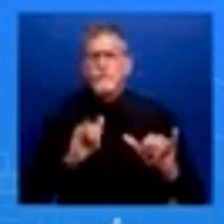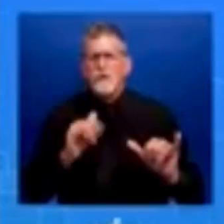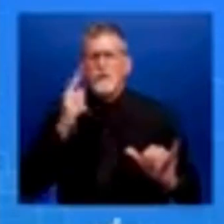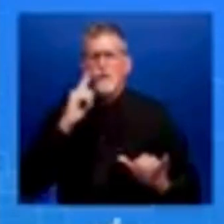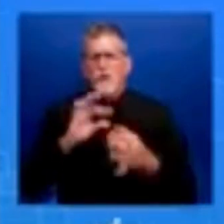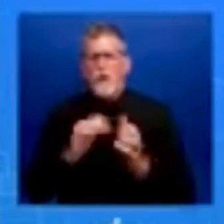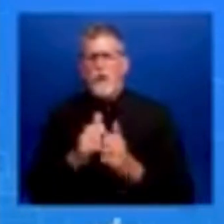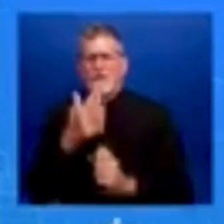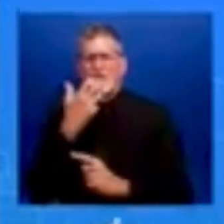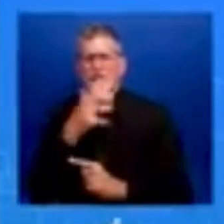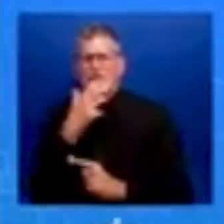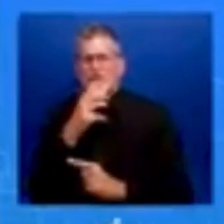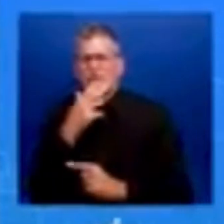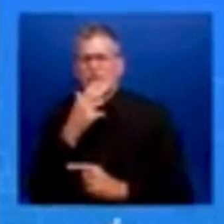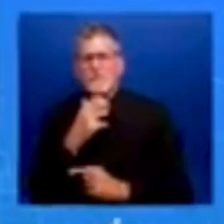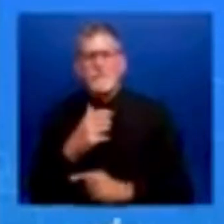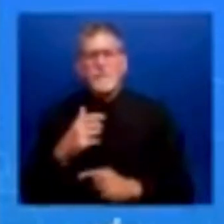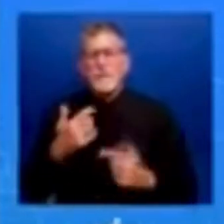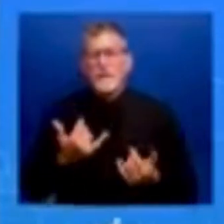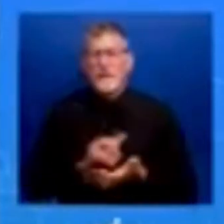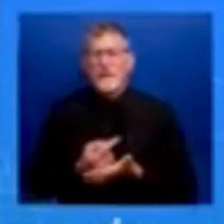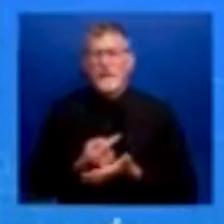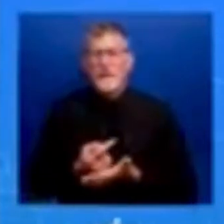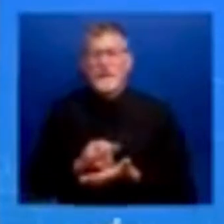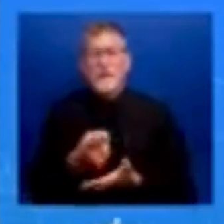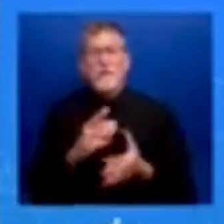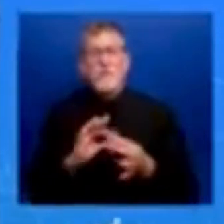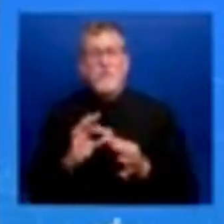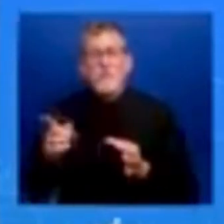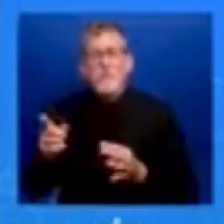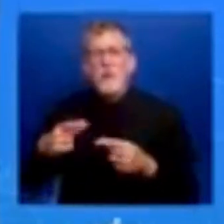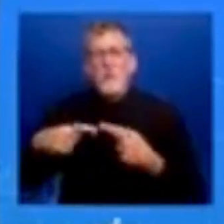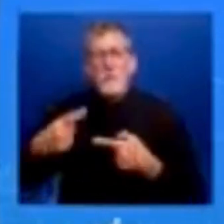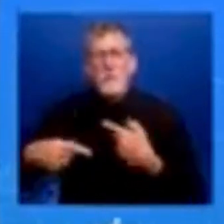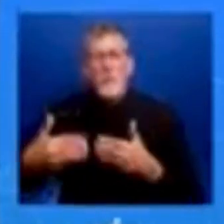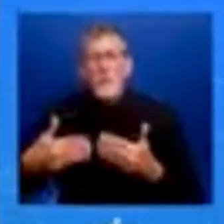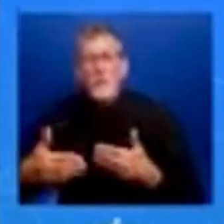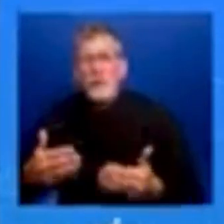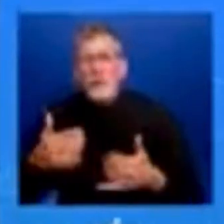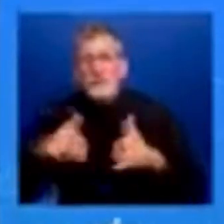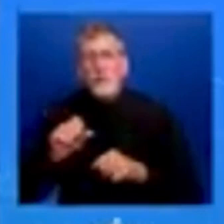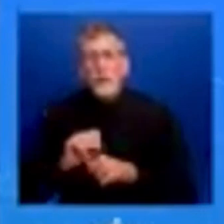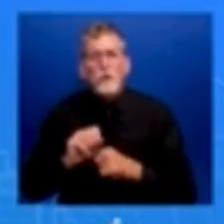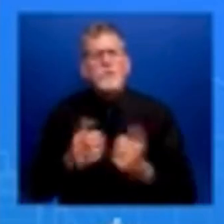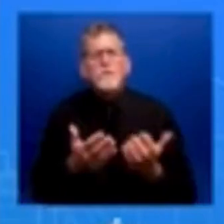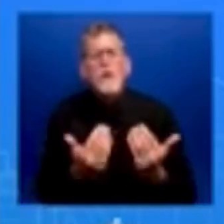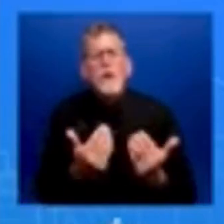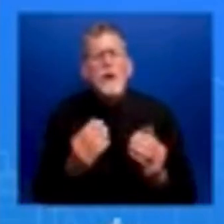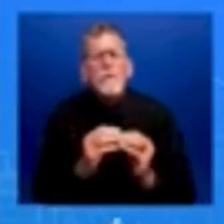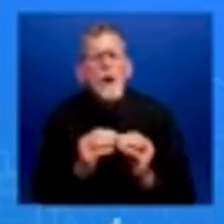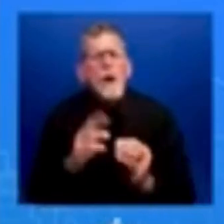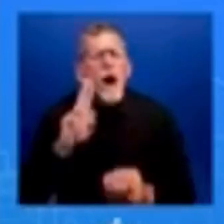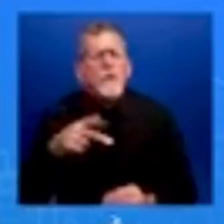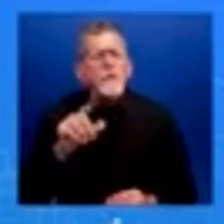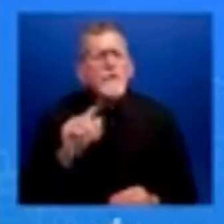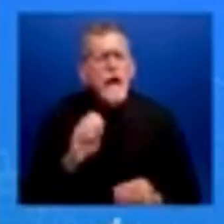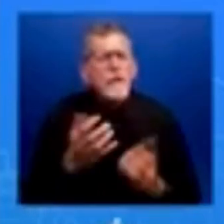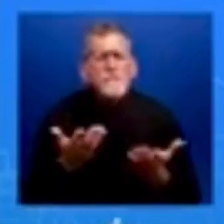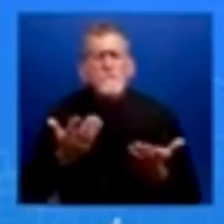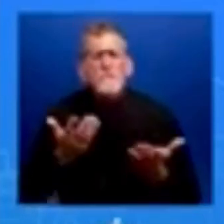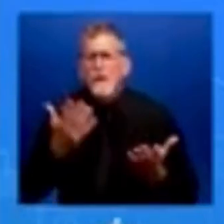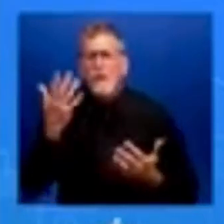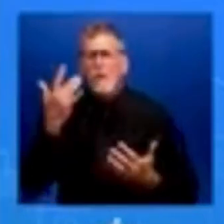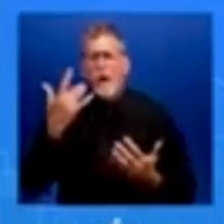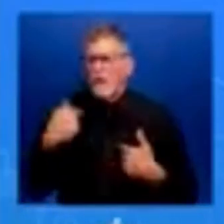is ongoing to develop that national standard. So can you give us an update on where that stands and what's taking so long? So look, we knew